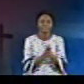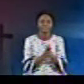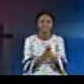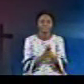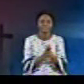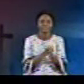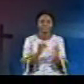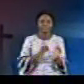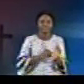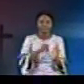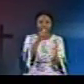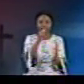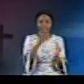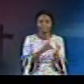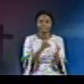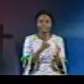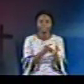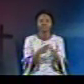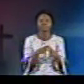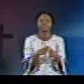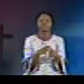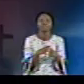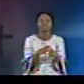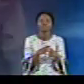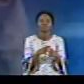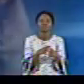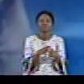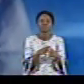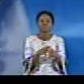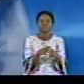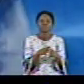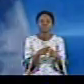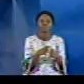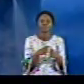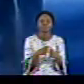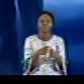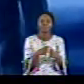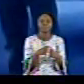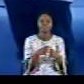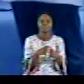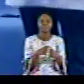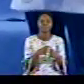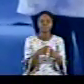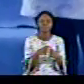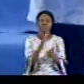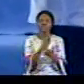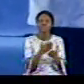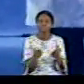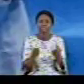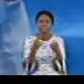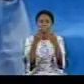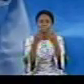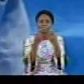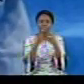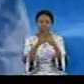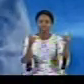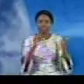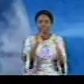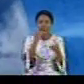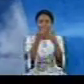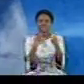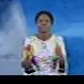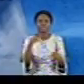I am Dr. Kelly Best Davids, a medical practitioner, and something great is happening in this place.